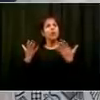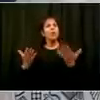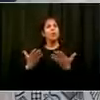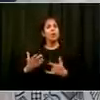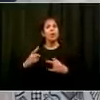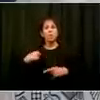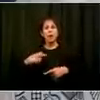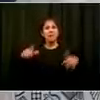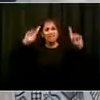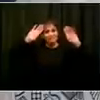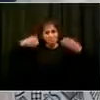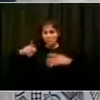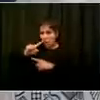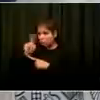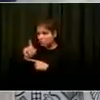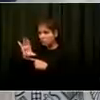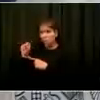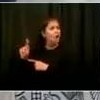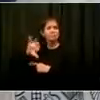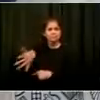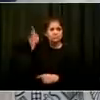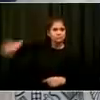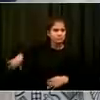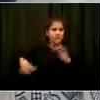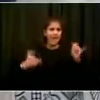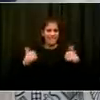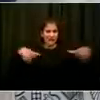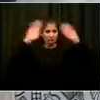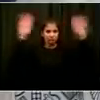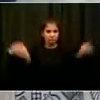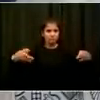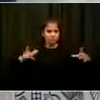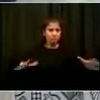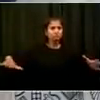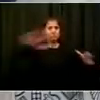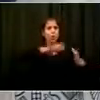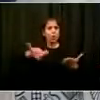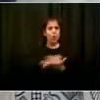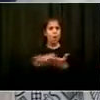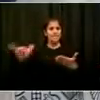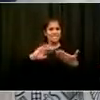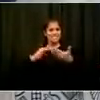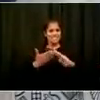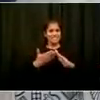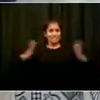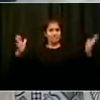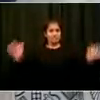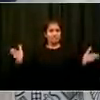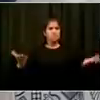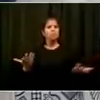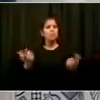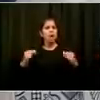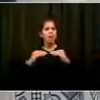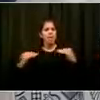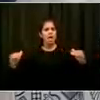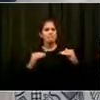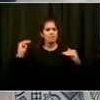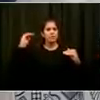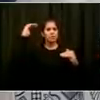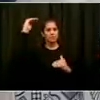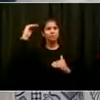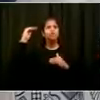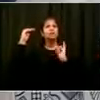on anything more regionalized from what I'm hearing from the state so far. I do not assume we have to go to red zone. This is